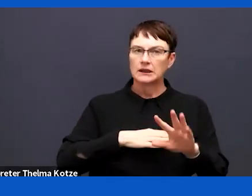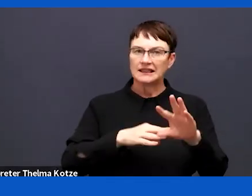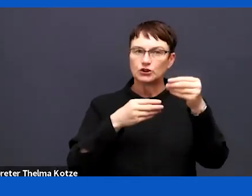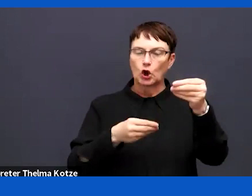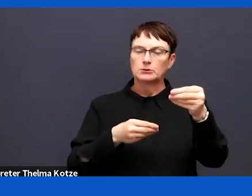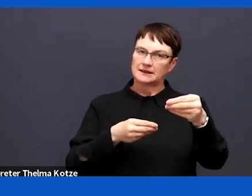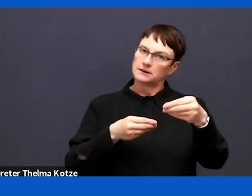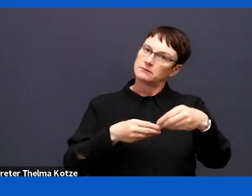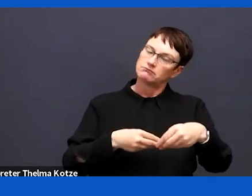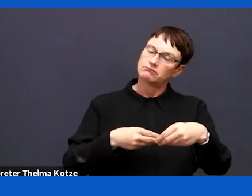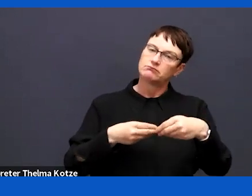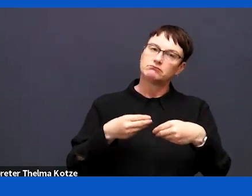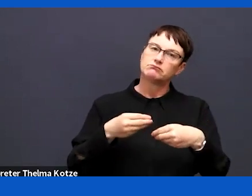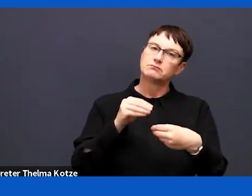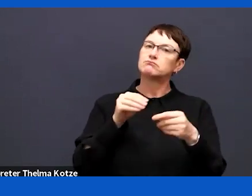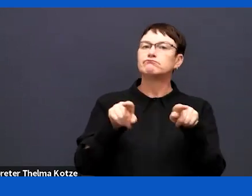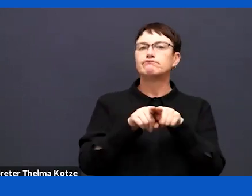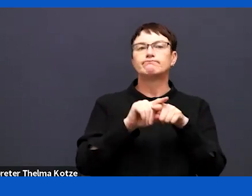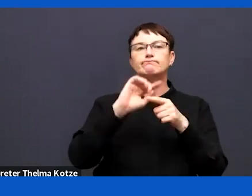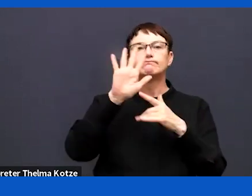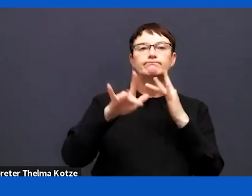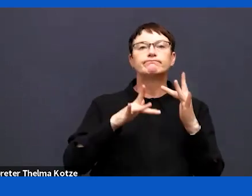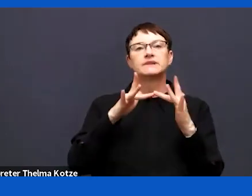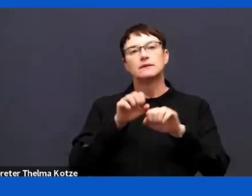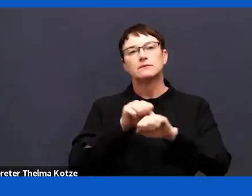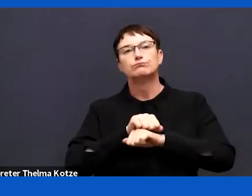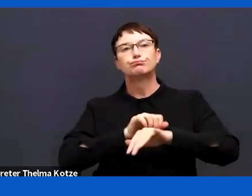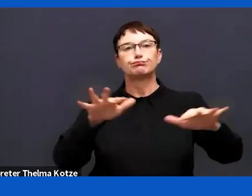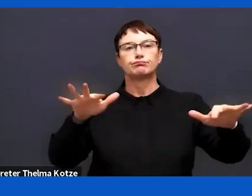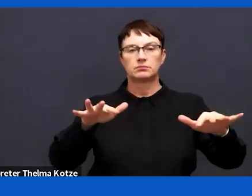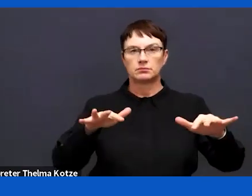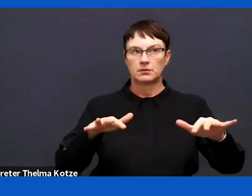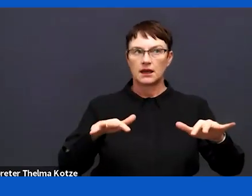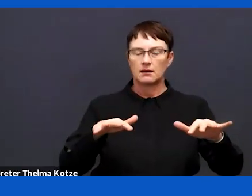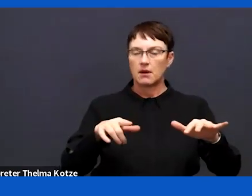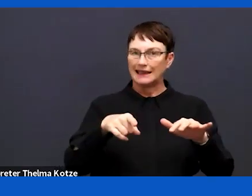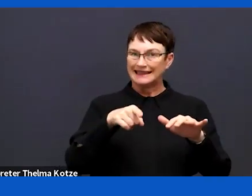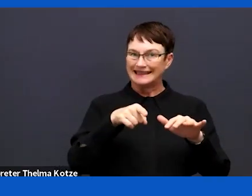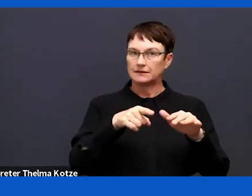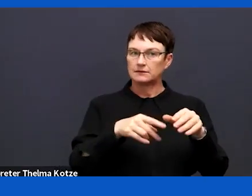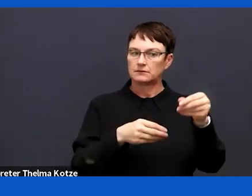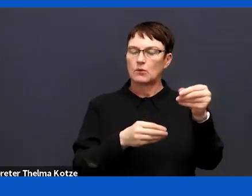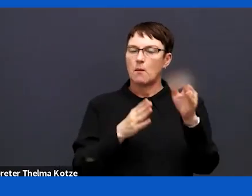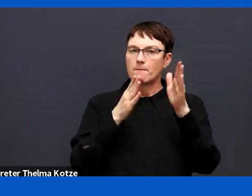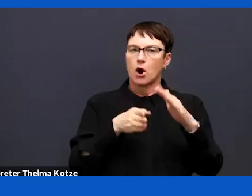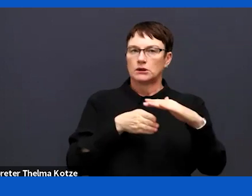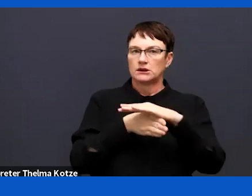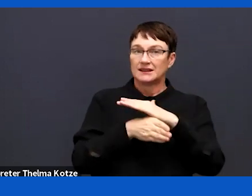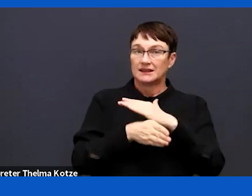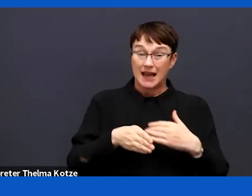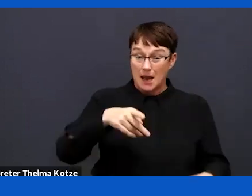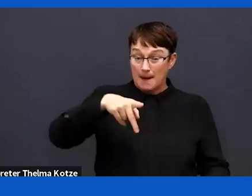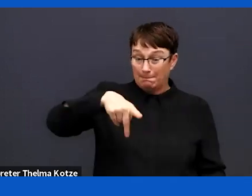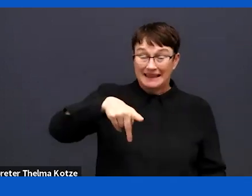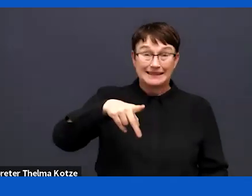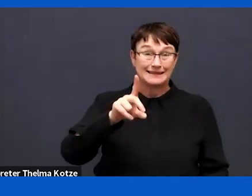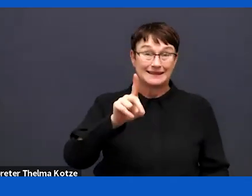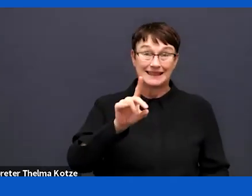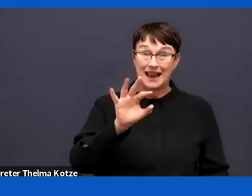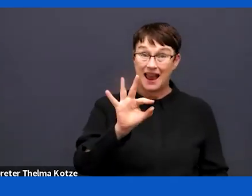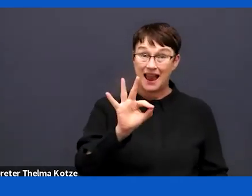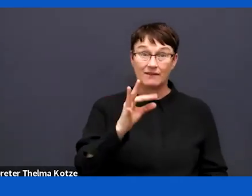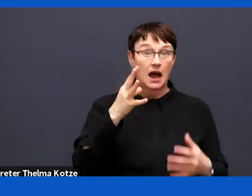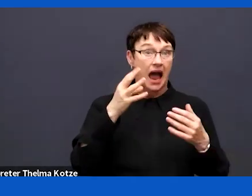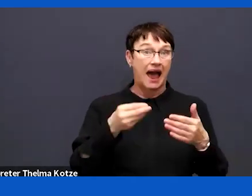people's minds, but still we have, I don't know, you said we had trillions of websites. How many inaccessible PDFs do we have? I didn't actually count them, but I think